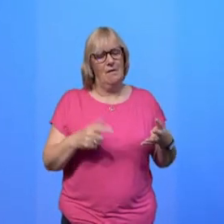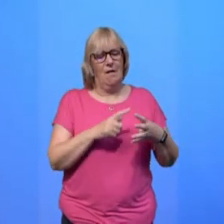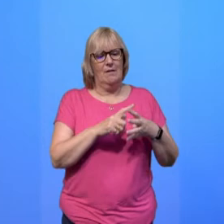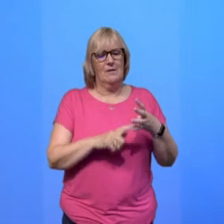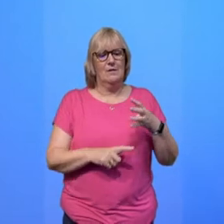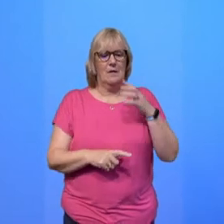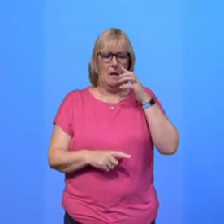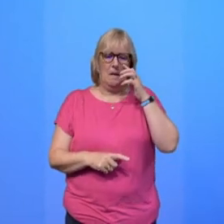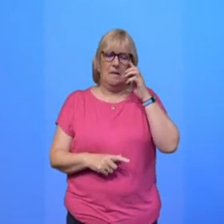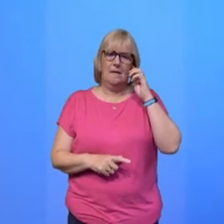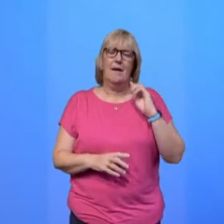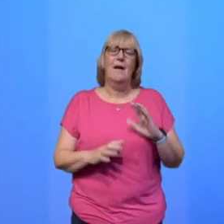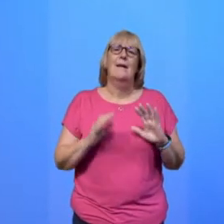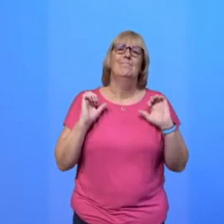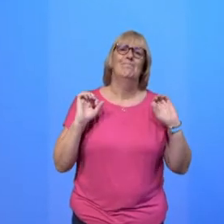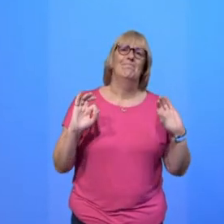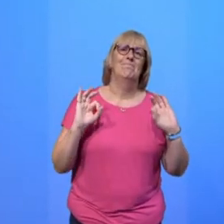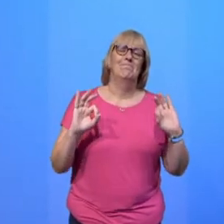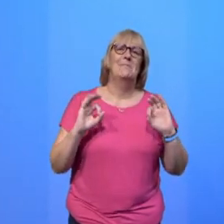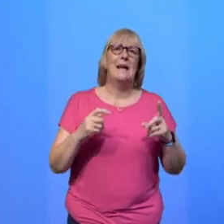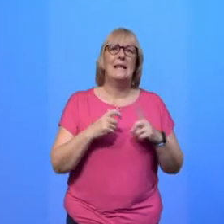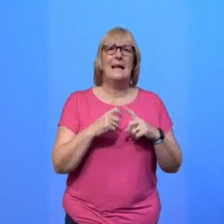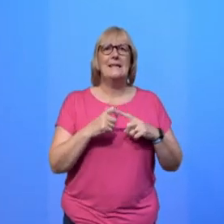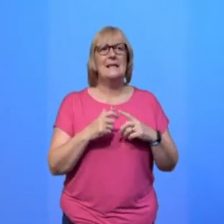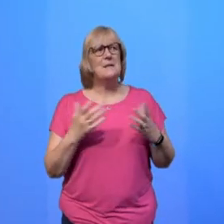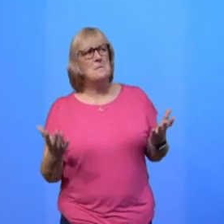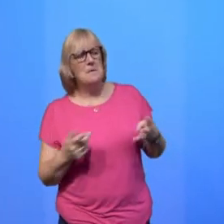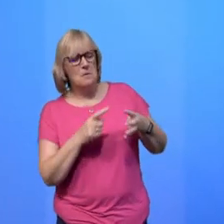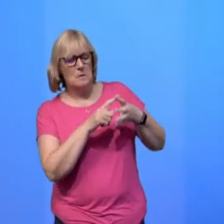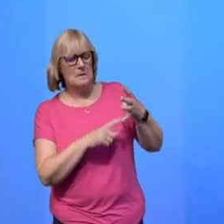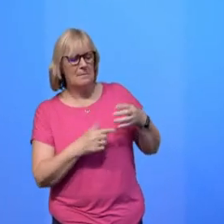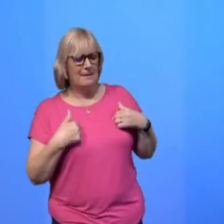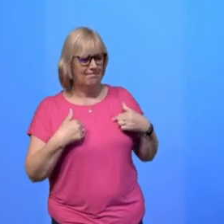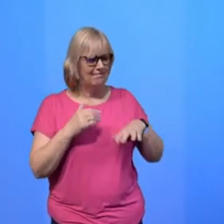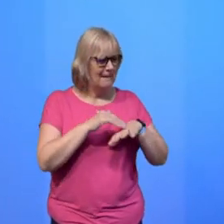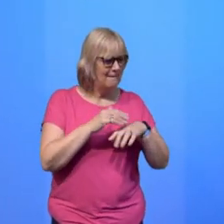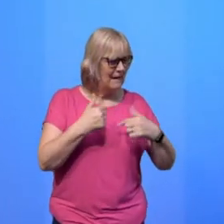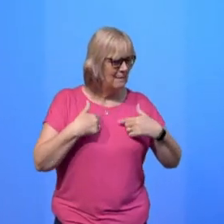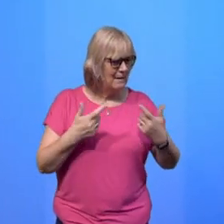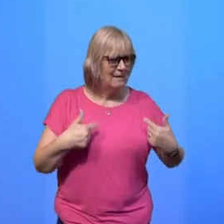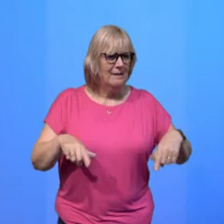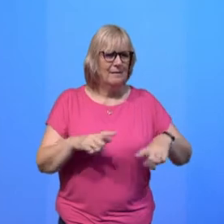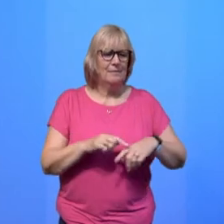Great questions for Keswick to just go around and thinking, where am I on that?